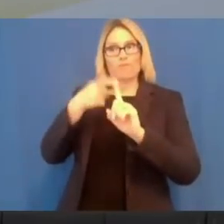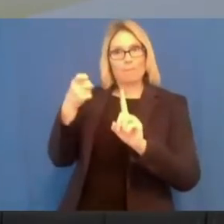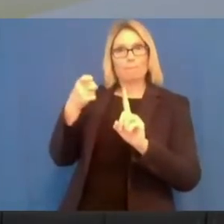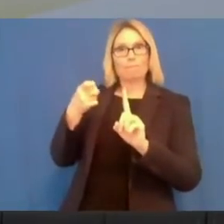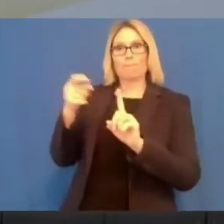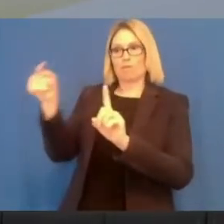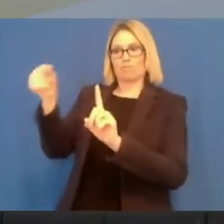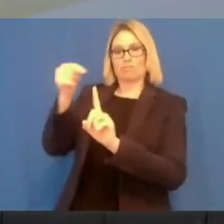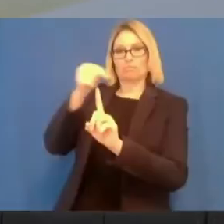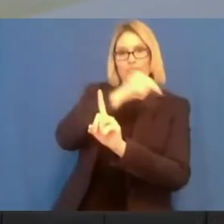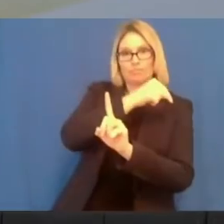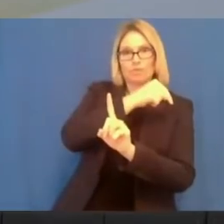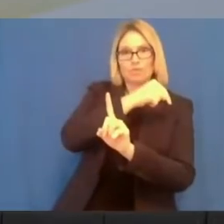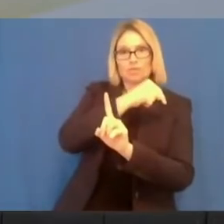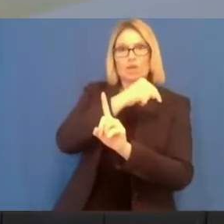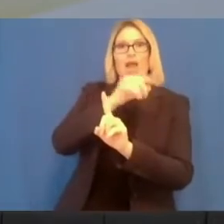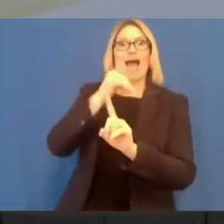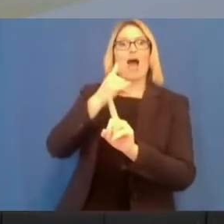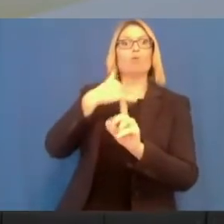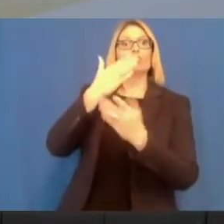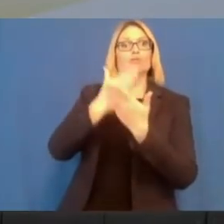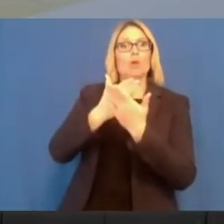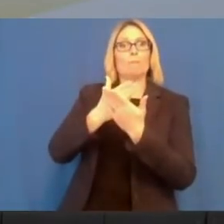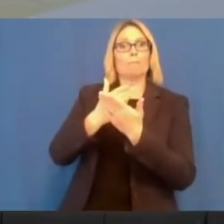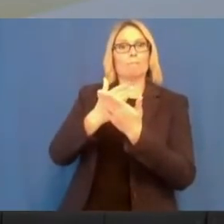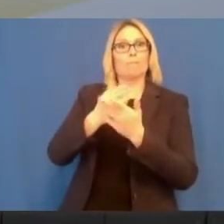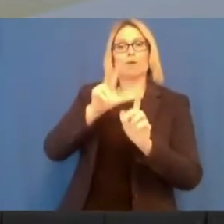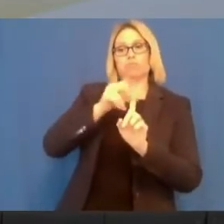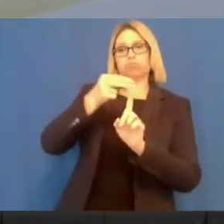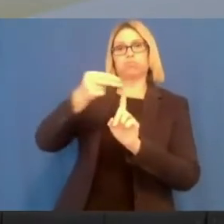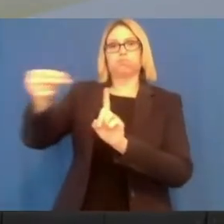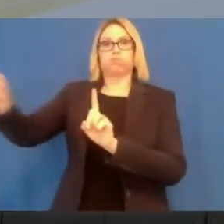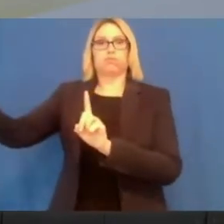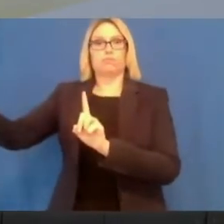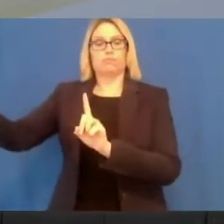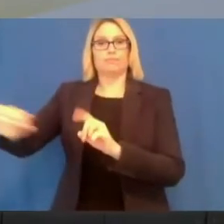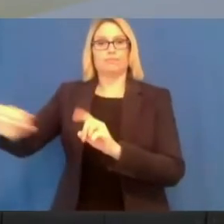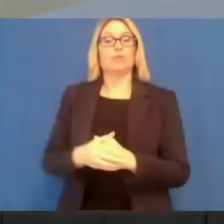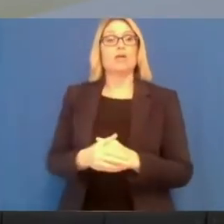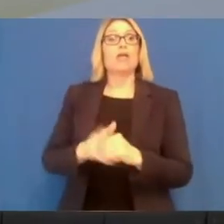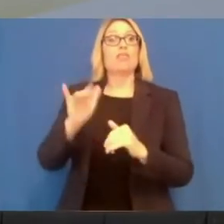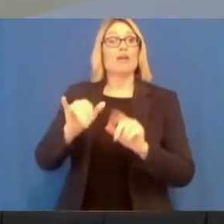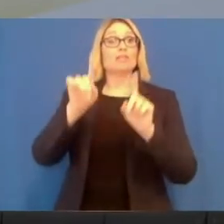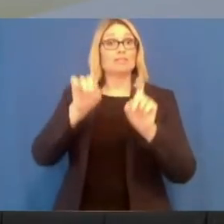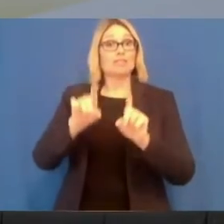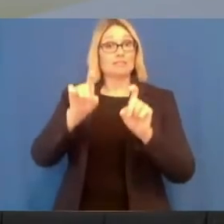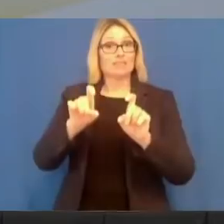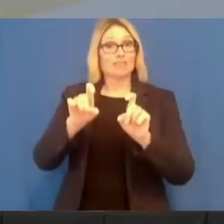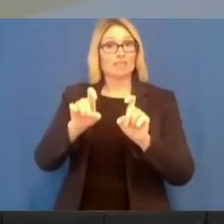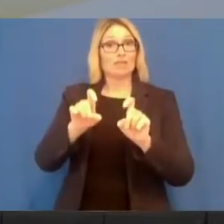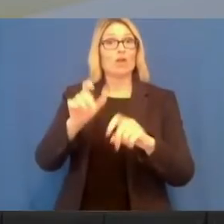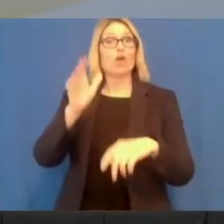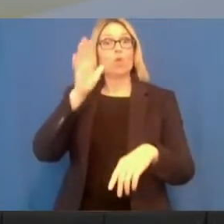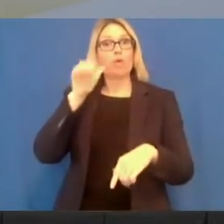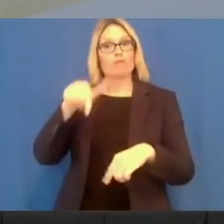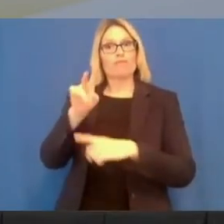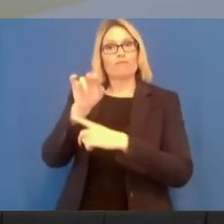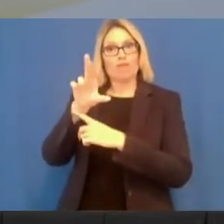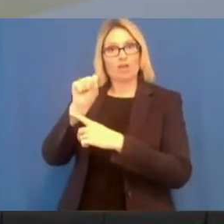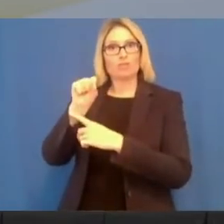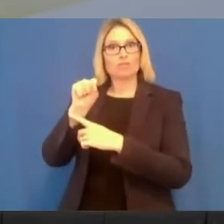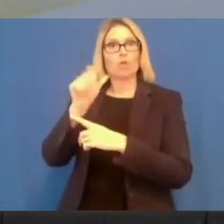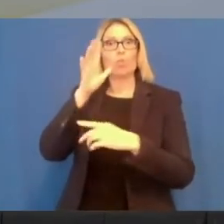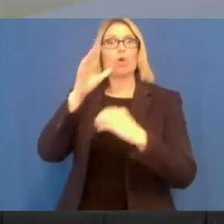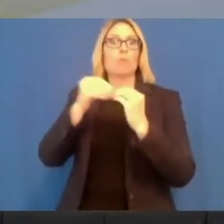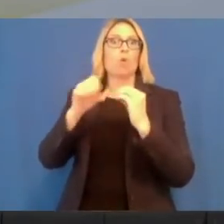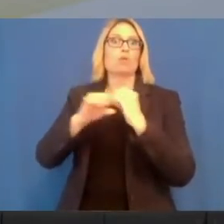of COVID-19 and to get ahead of this outbreak. Without widespread testing, we will be chasing this virus, and it will take longer to get it